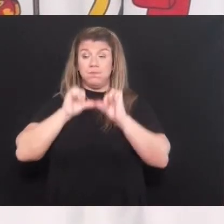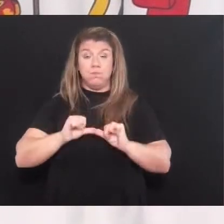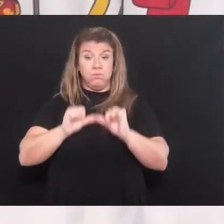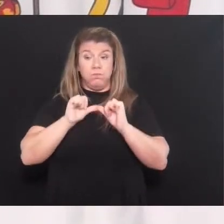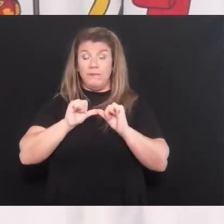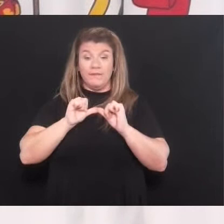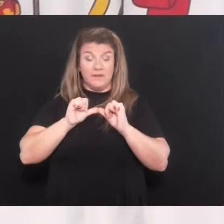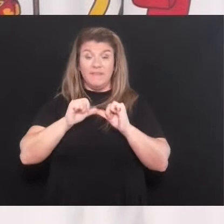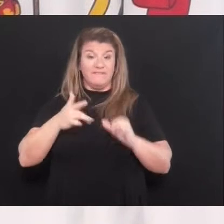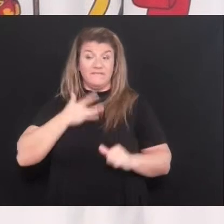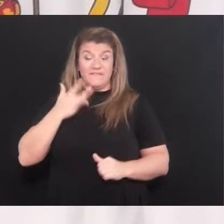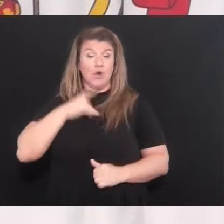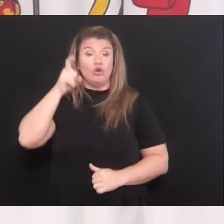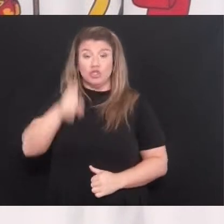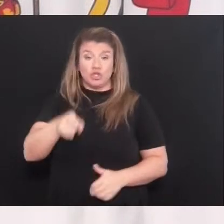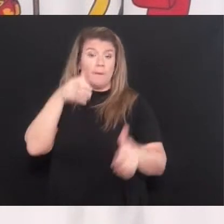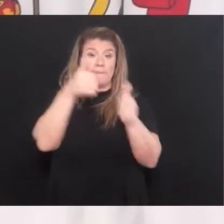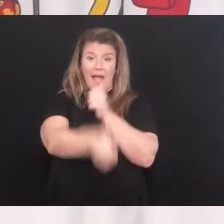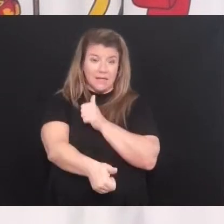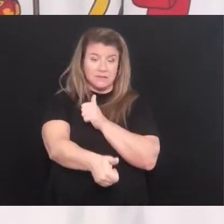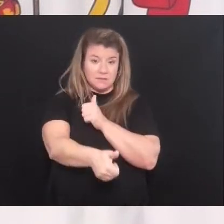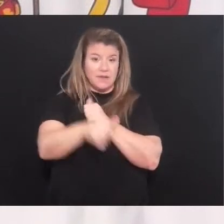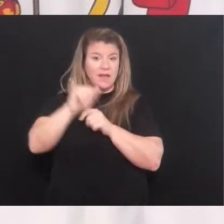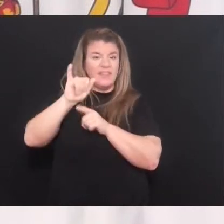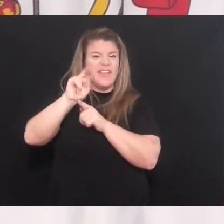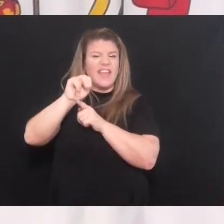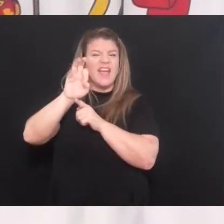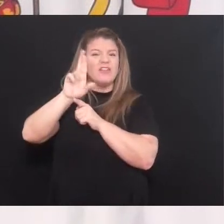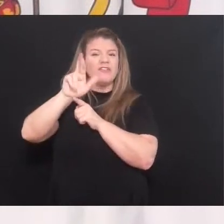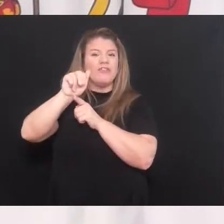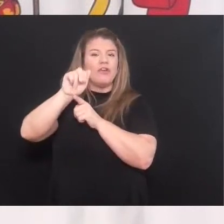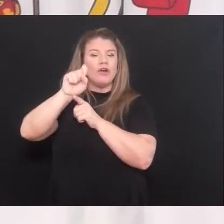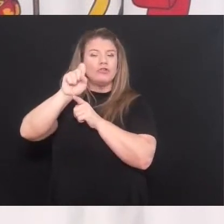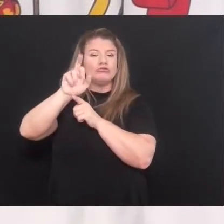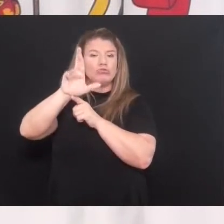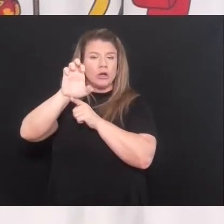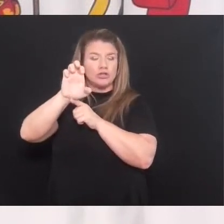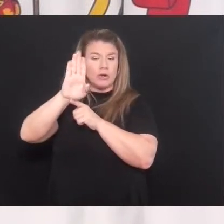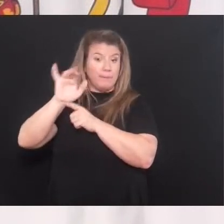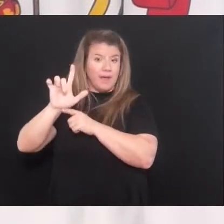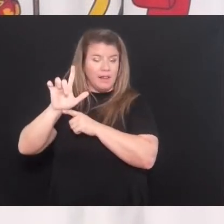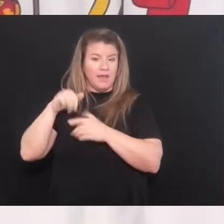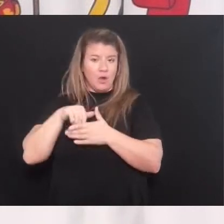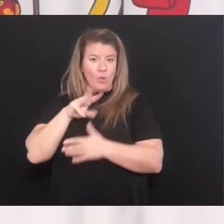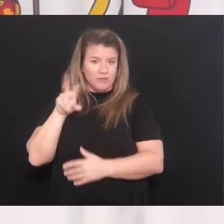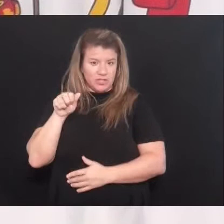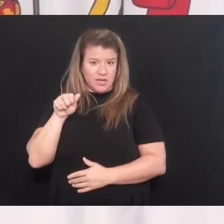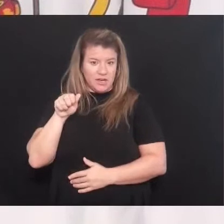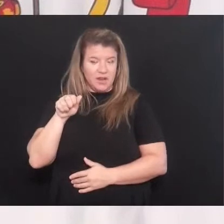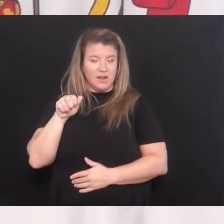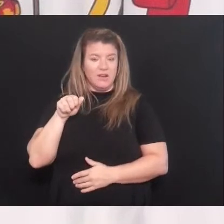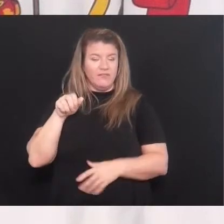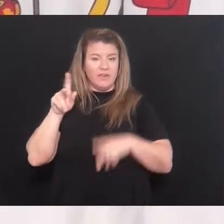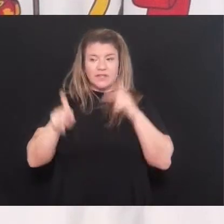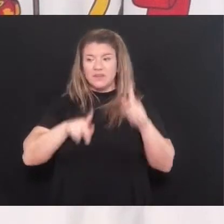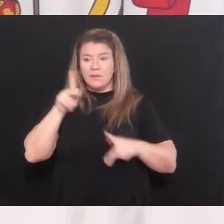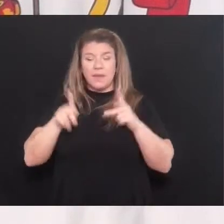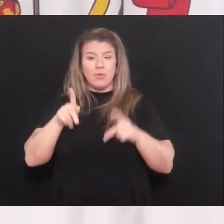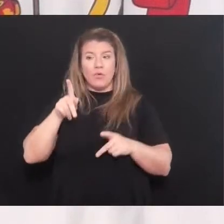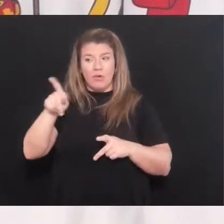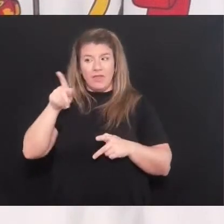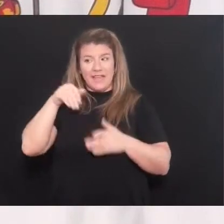absolutely pass the infrastructure bill in the state of by all the folks that are in